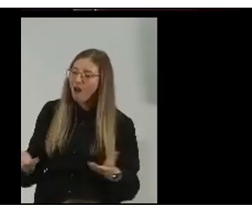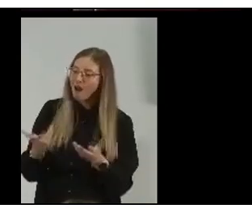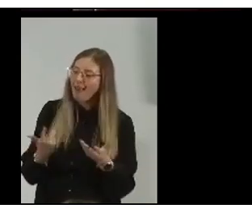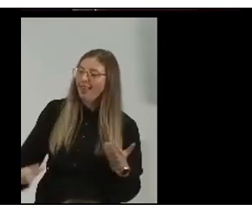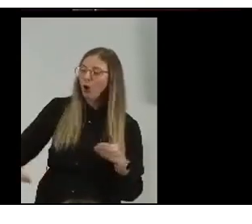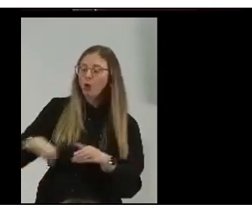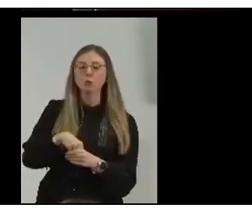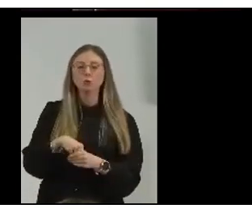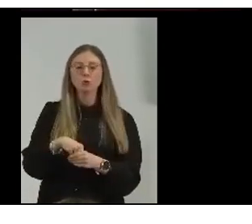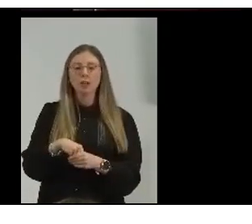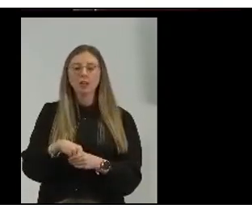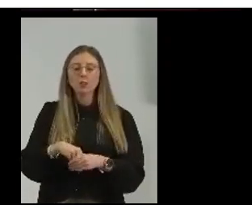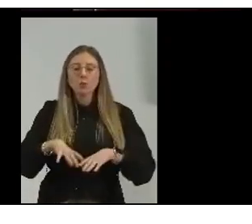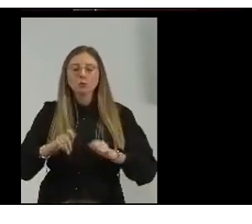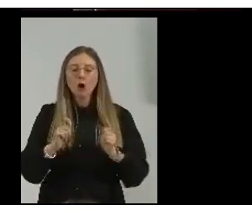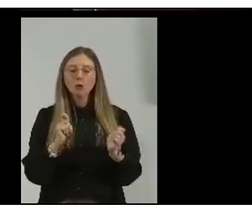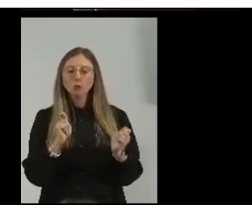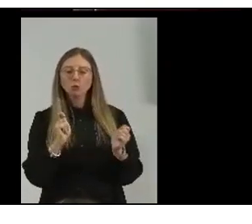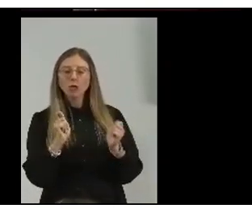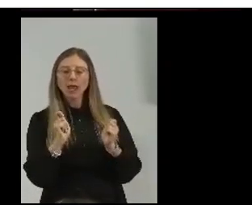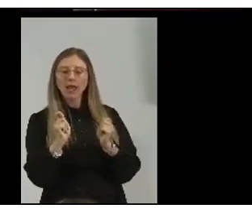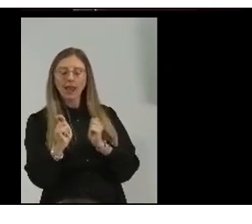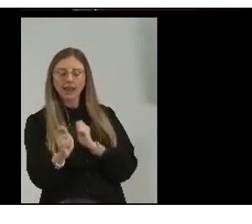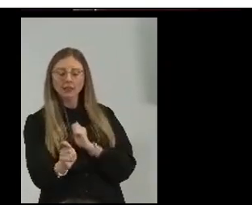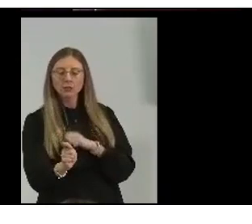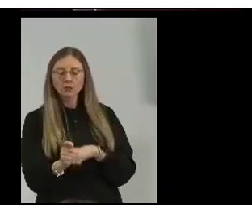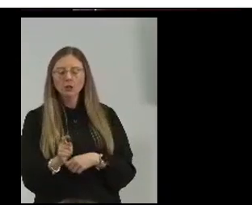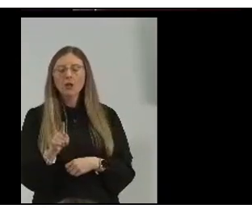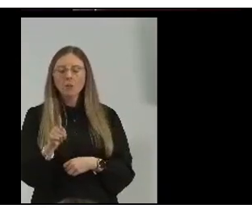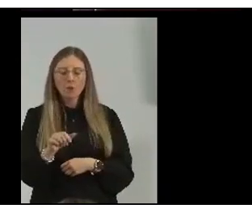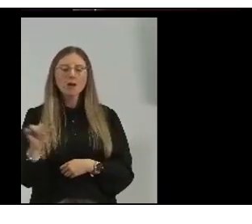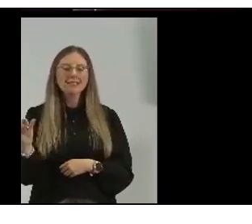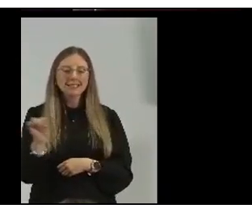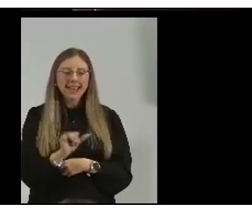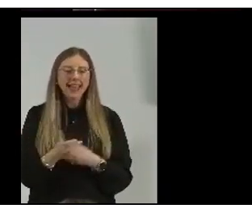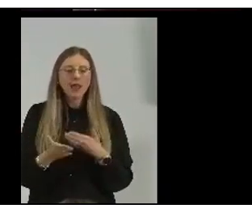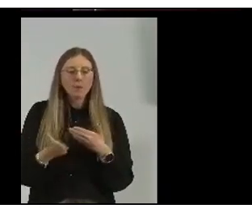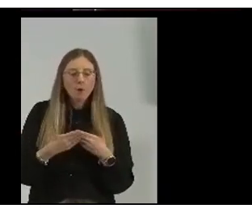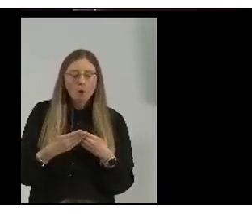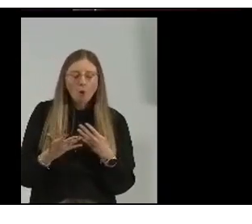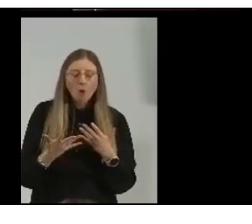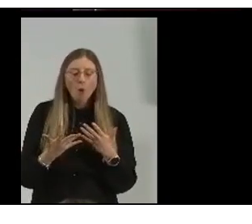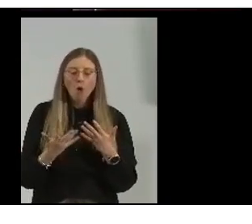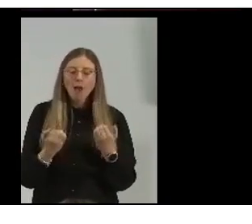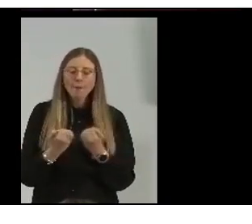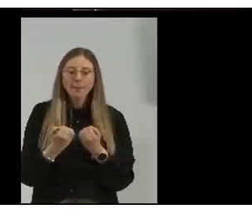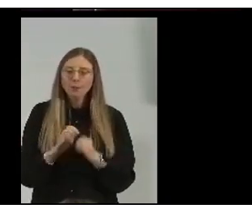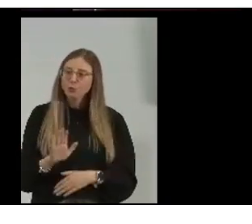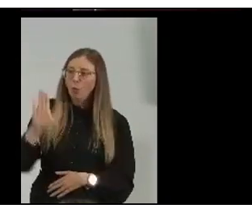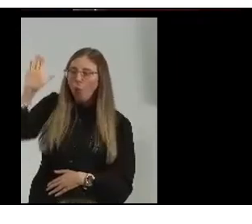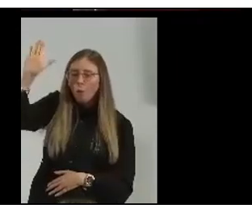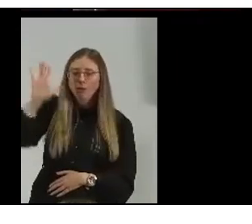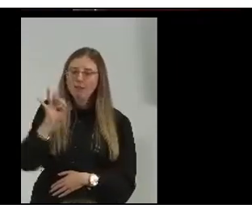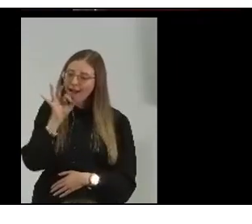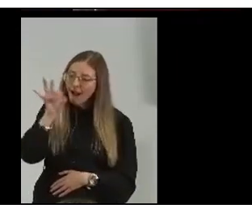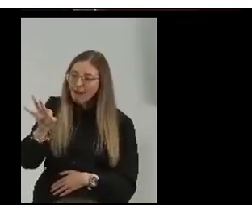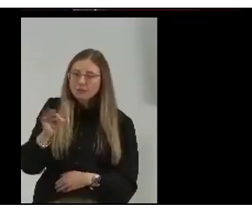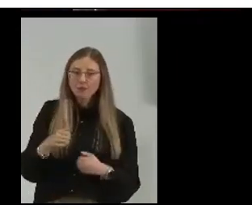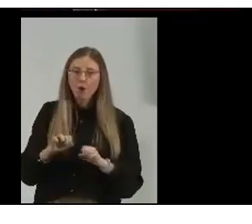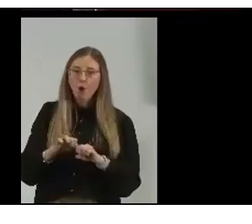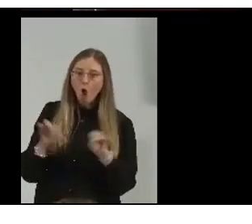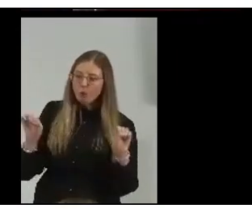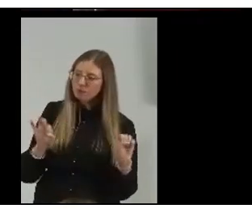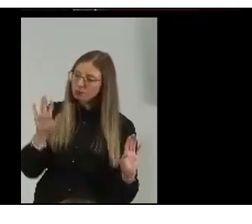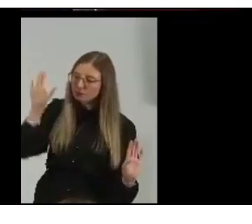to change, but there's still needs of urge needing of the people to speak out, and then